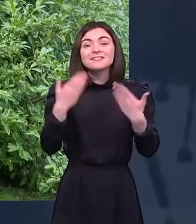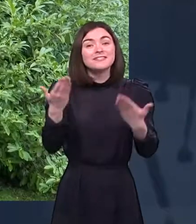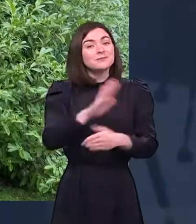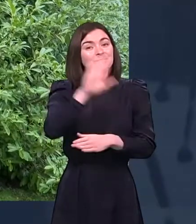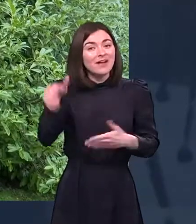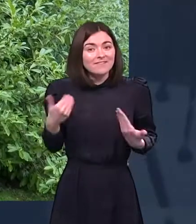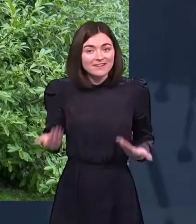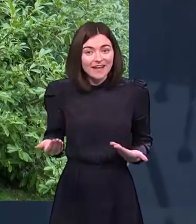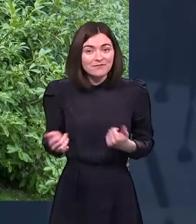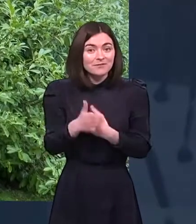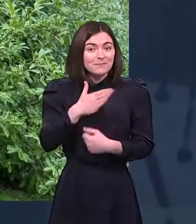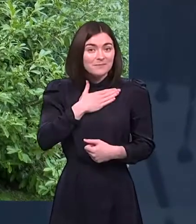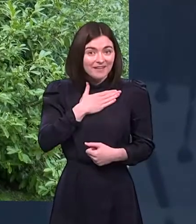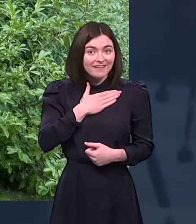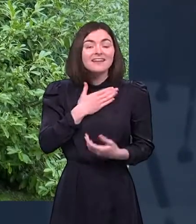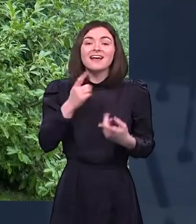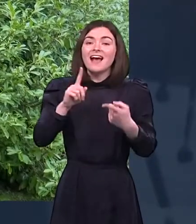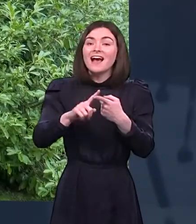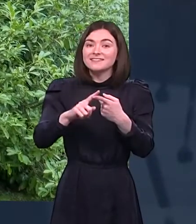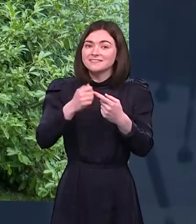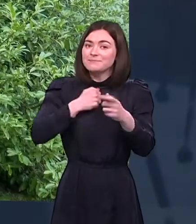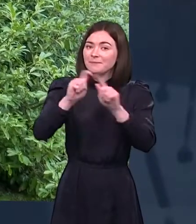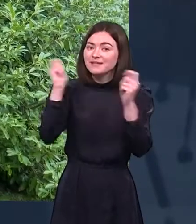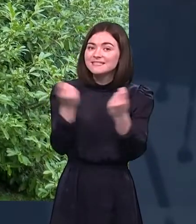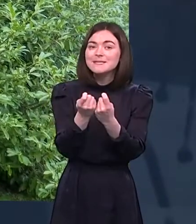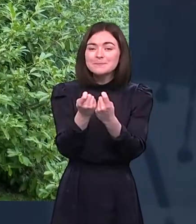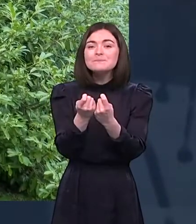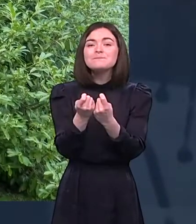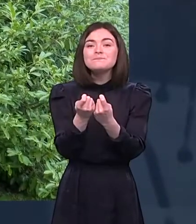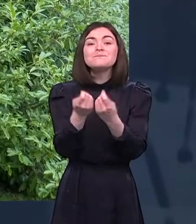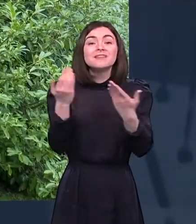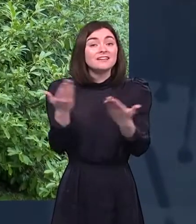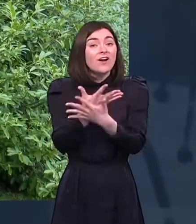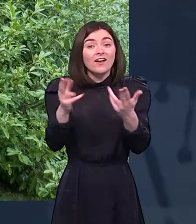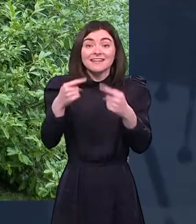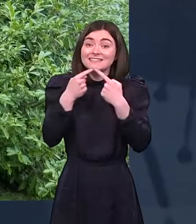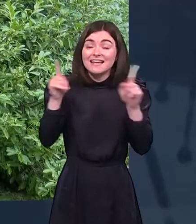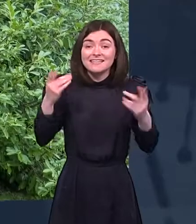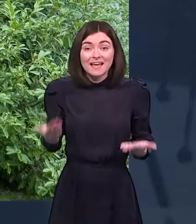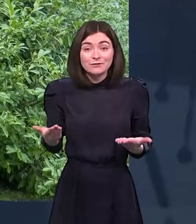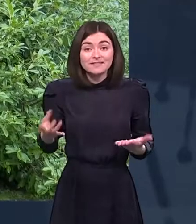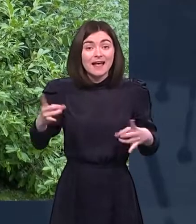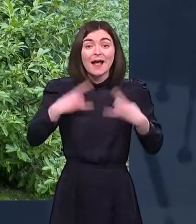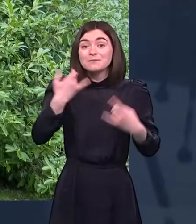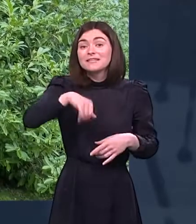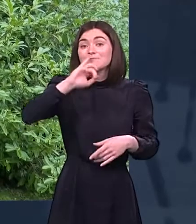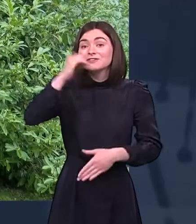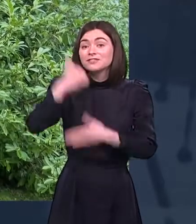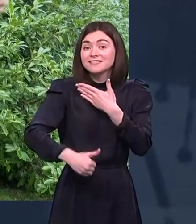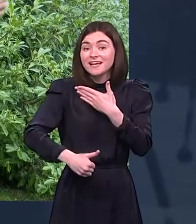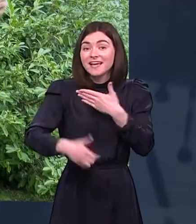bye for now from me, Nevin Cody, and the Shenanigans Walks team. And all I'm left to say to you is Happy St. Patrick's